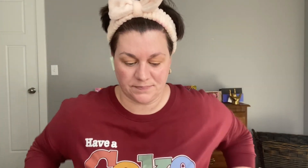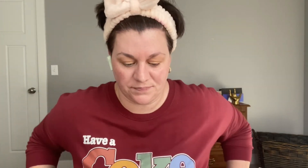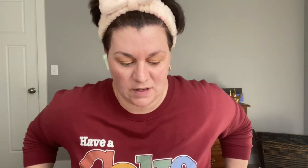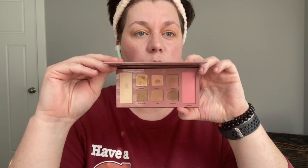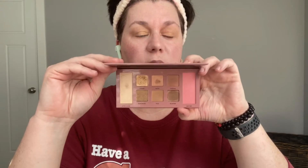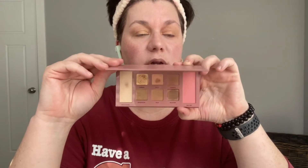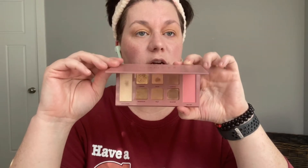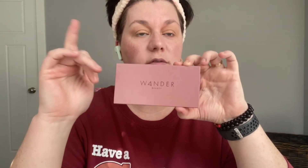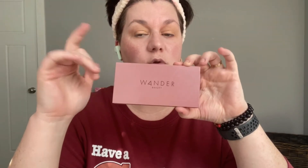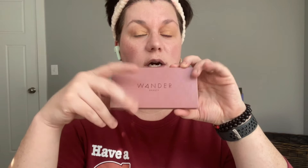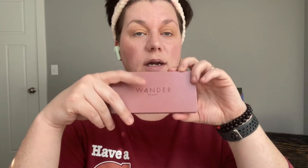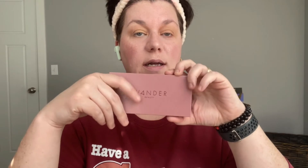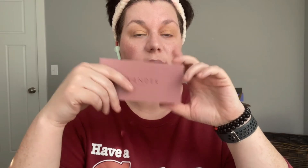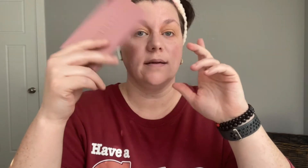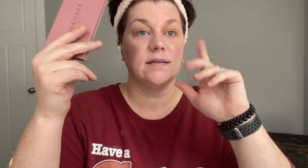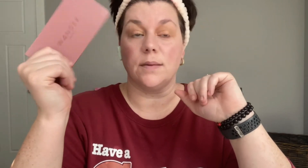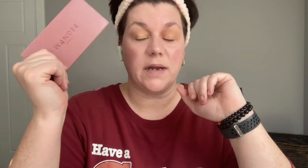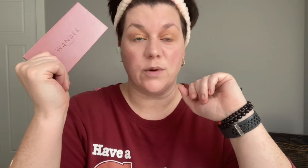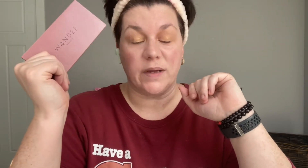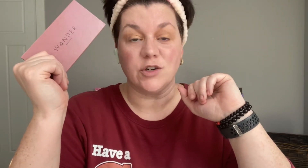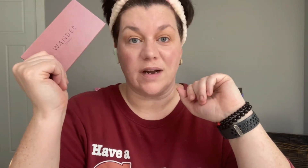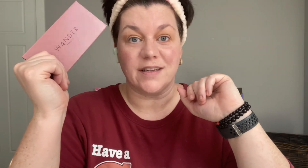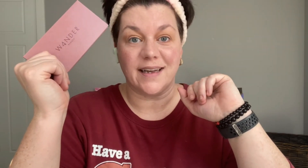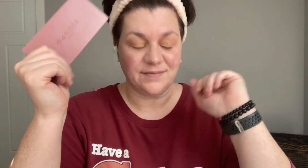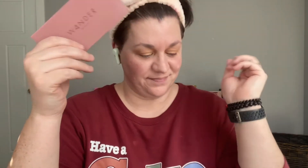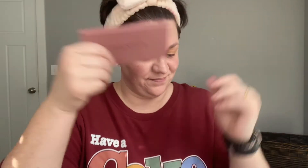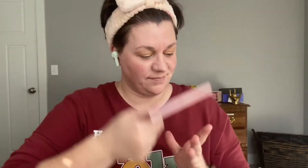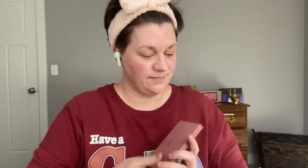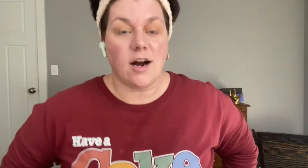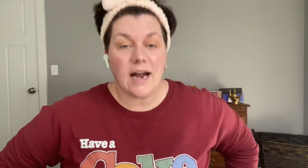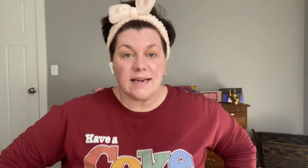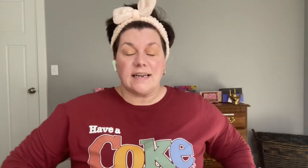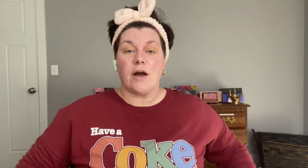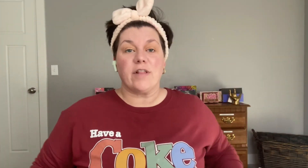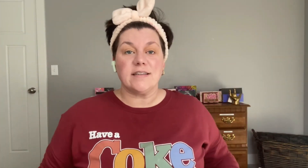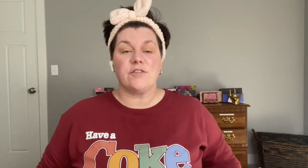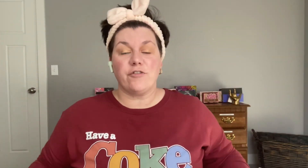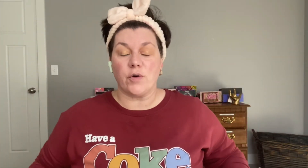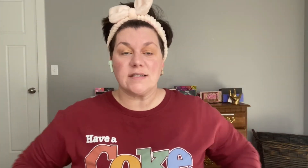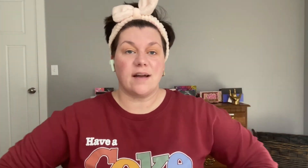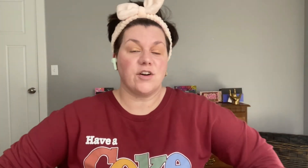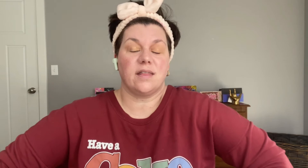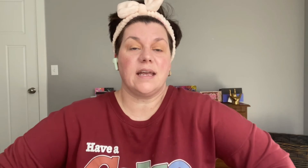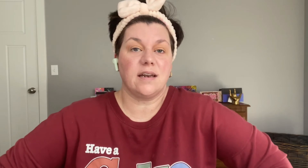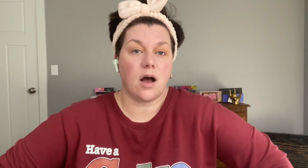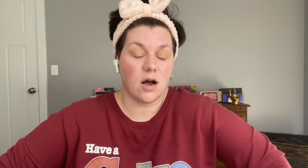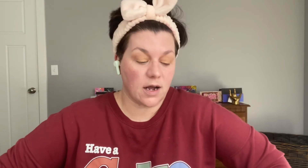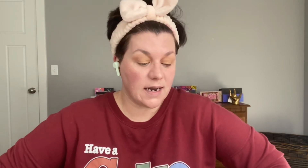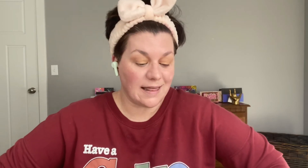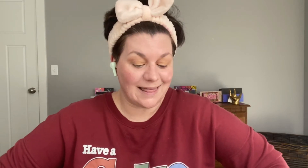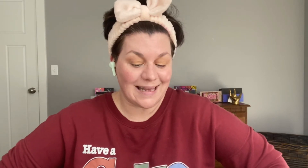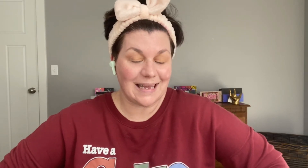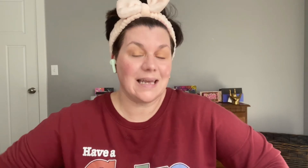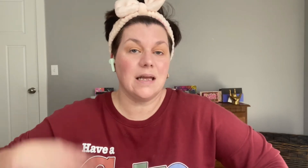in there, so this would be really good for someday when we can travel again. All right, now let's focus everything in